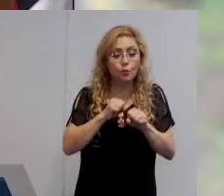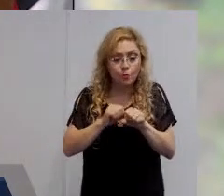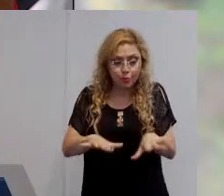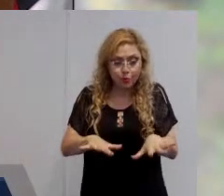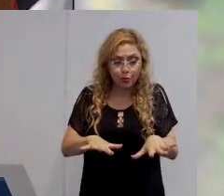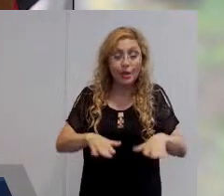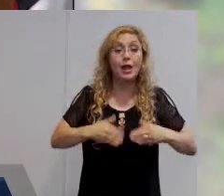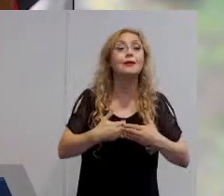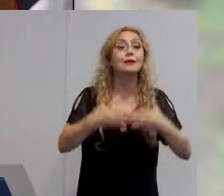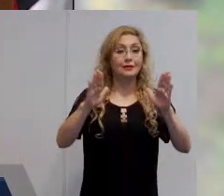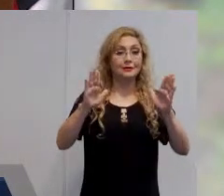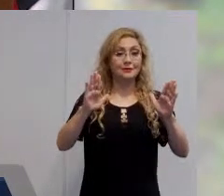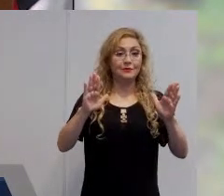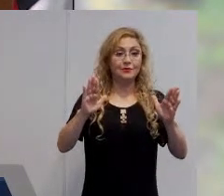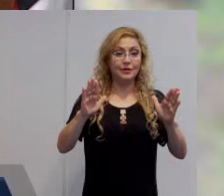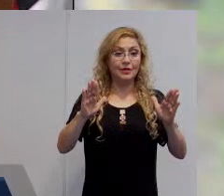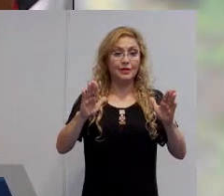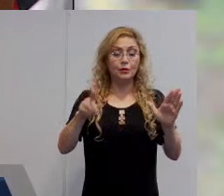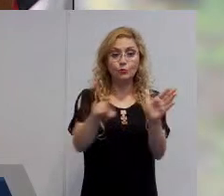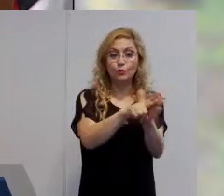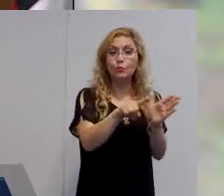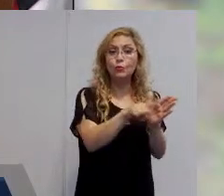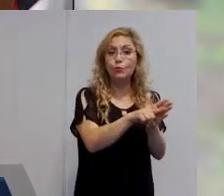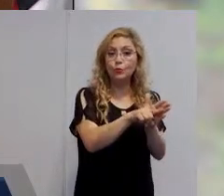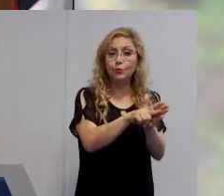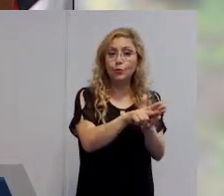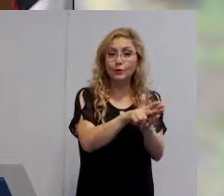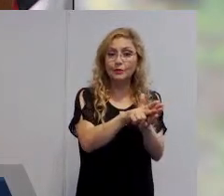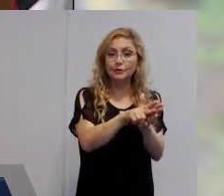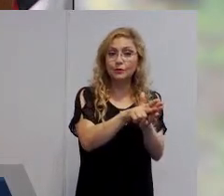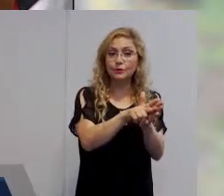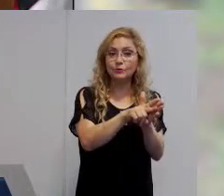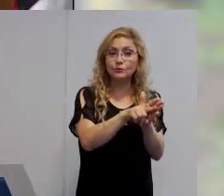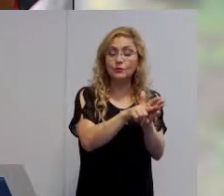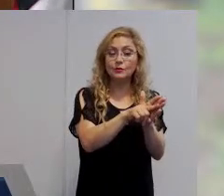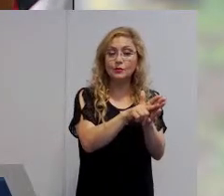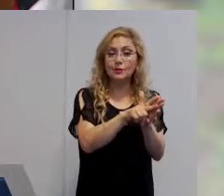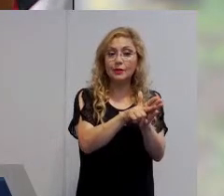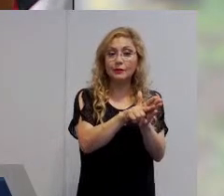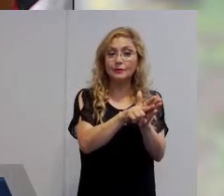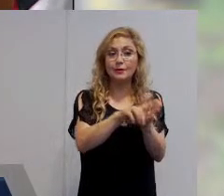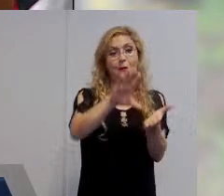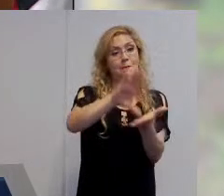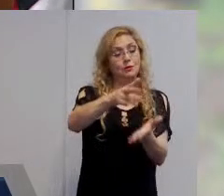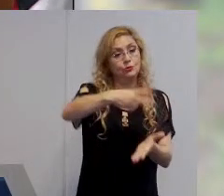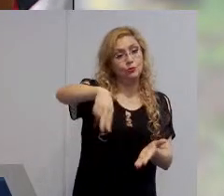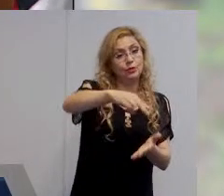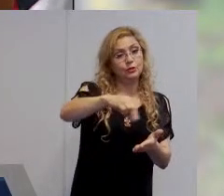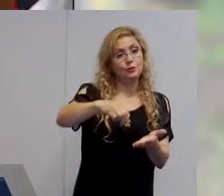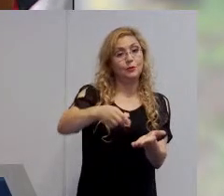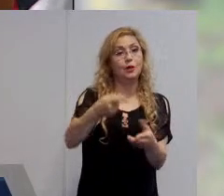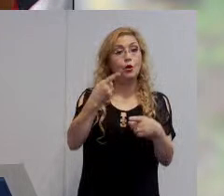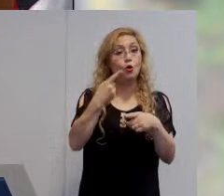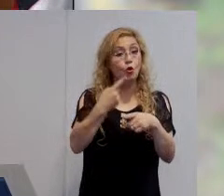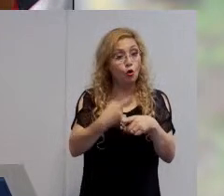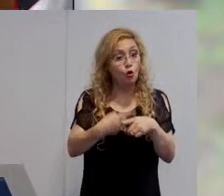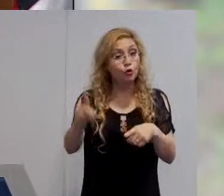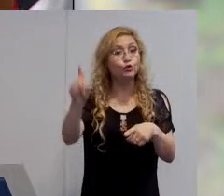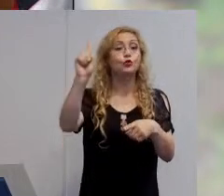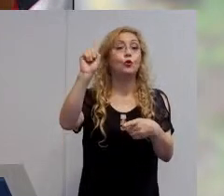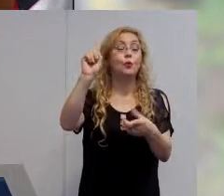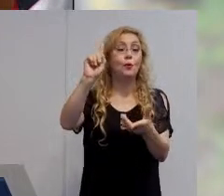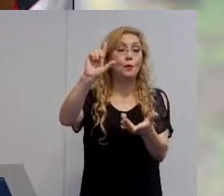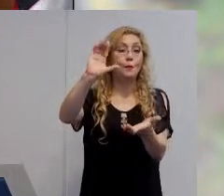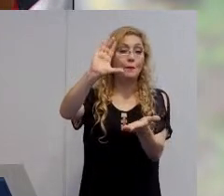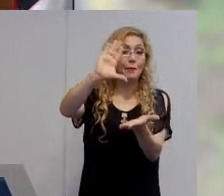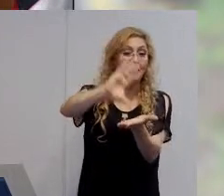less time. This means that taxes have and fees have been